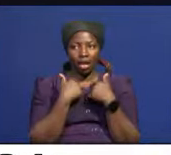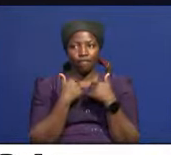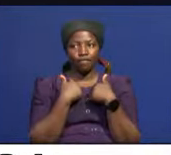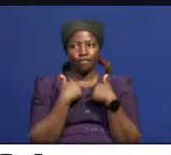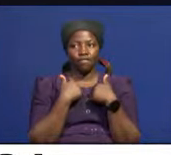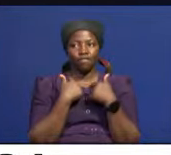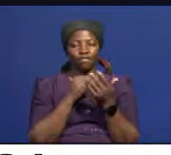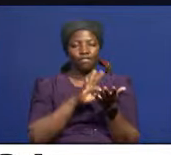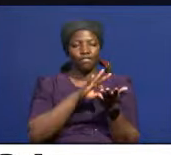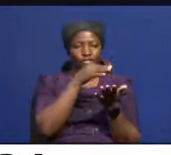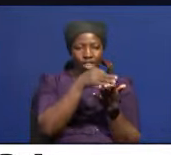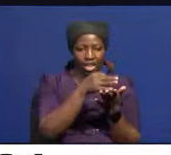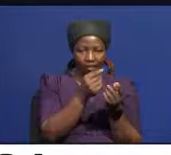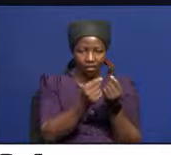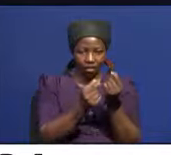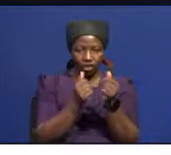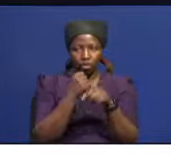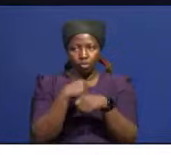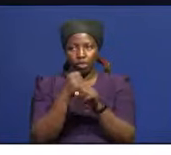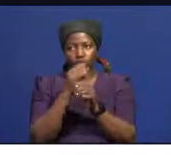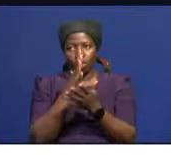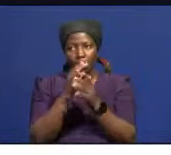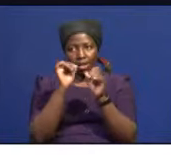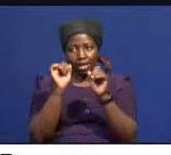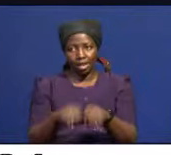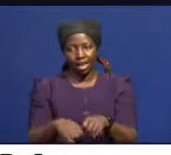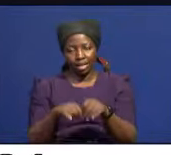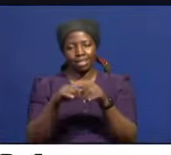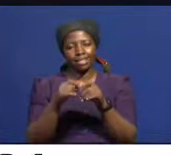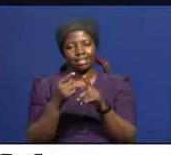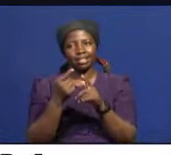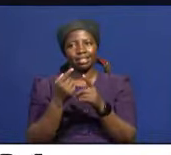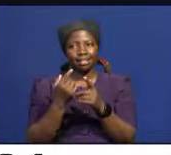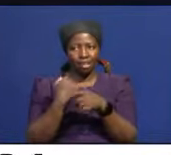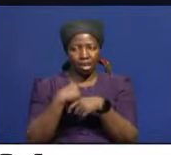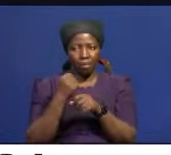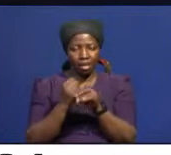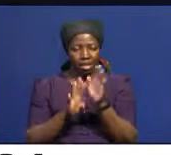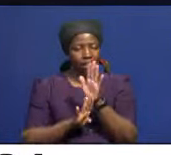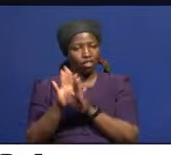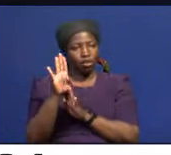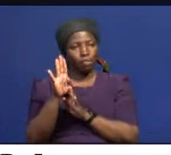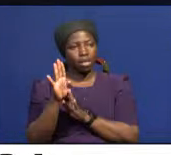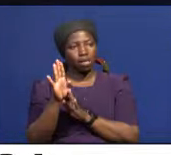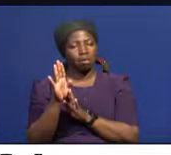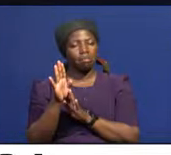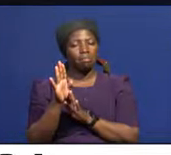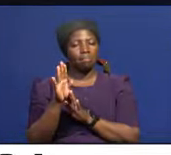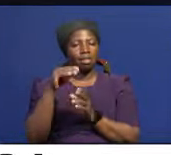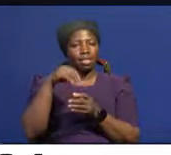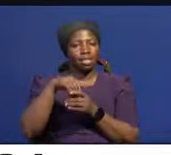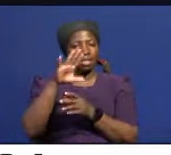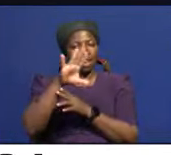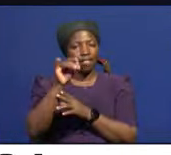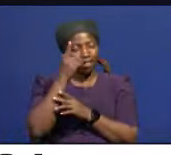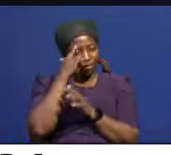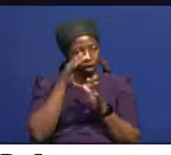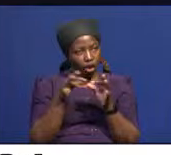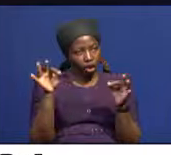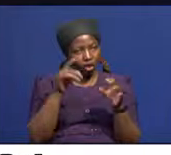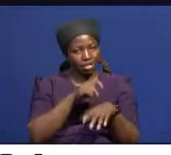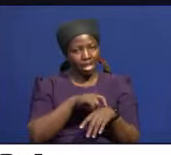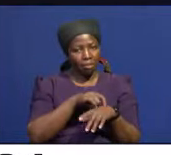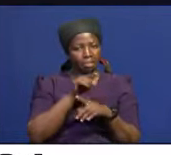funding to make sure that we can power our own development as Africans. For a long time, this conversation